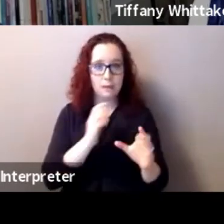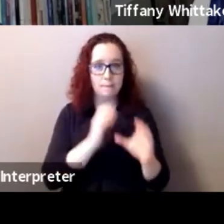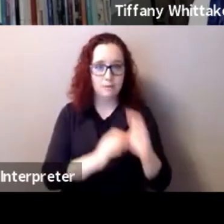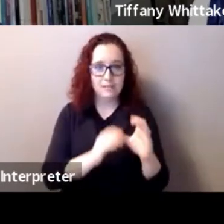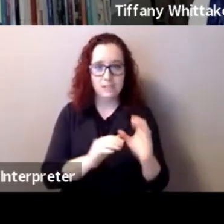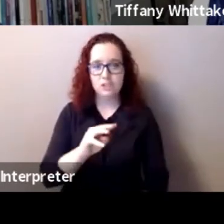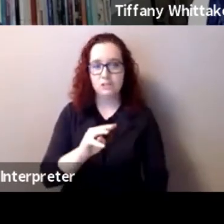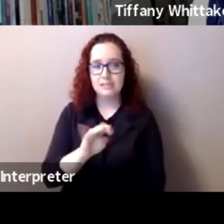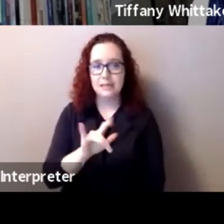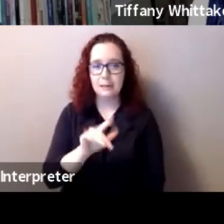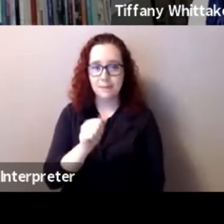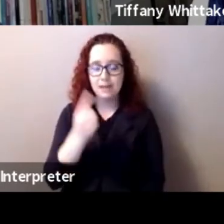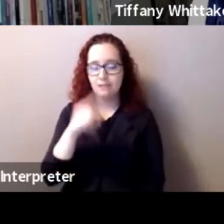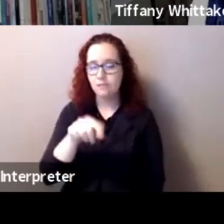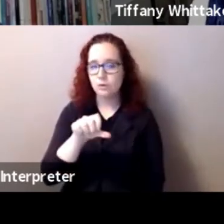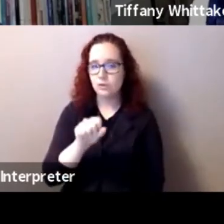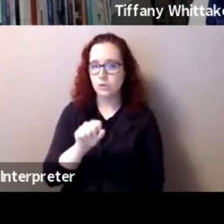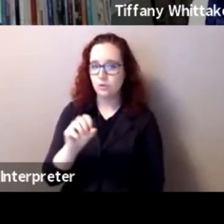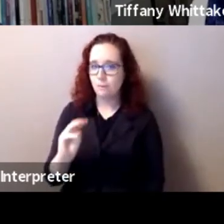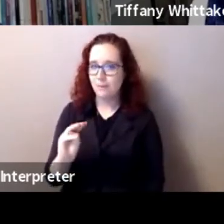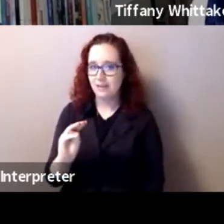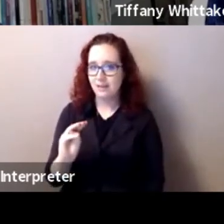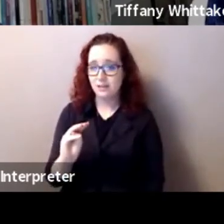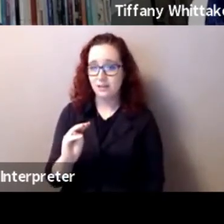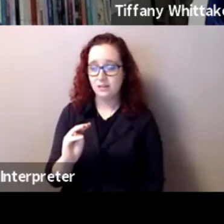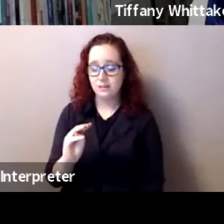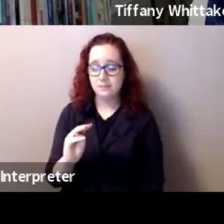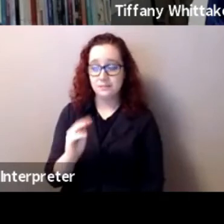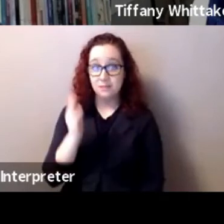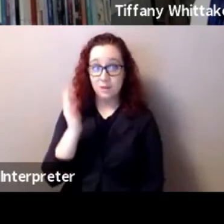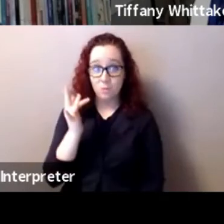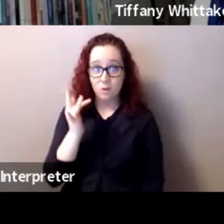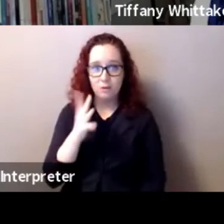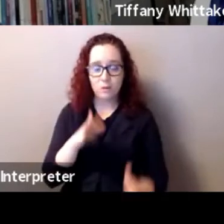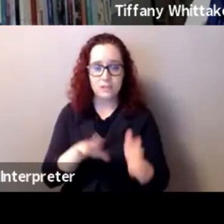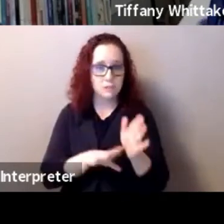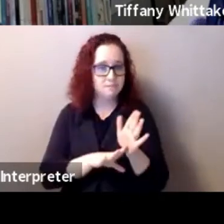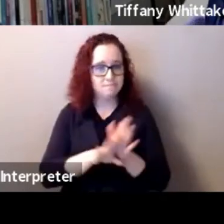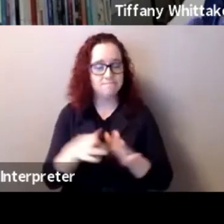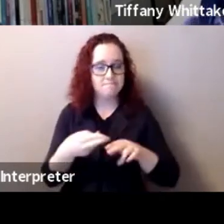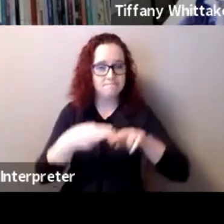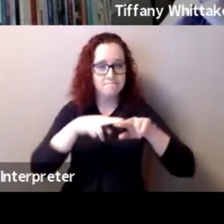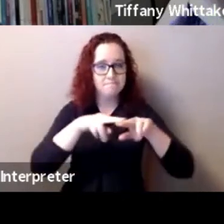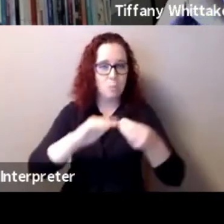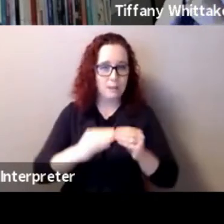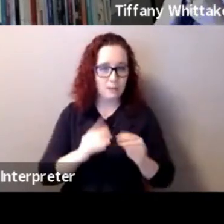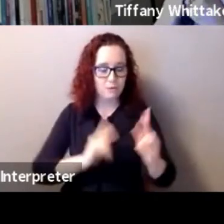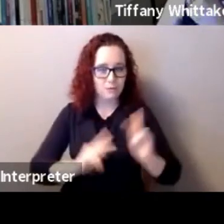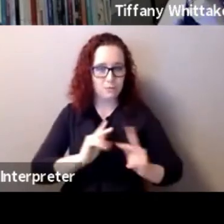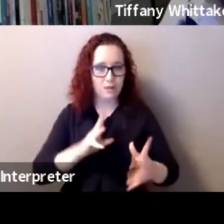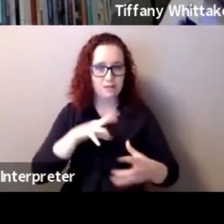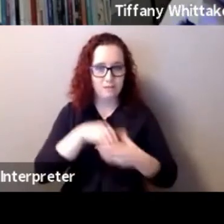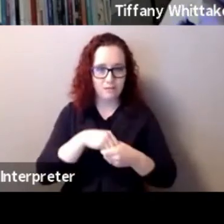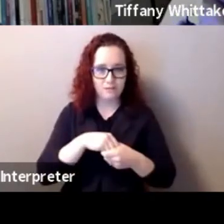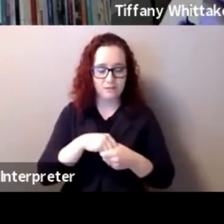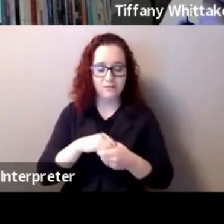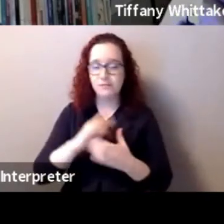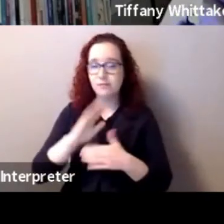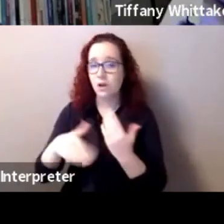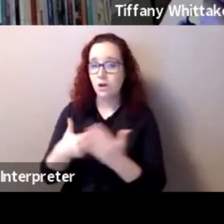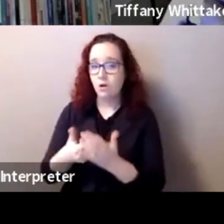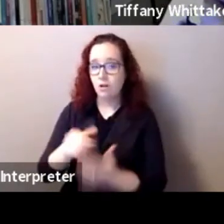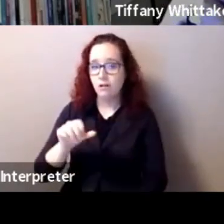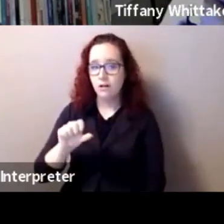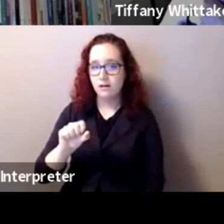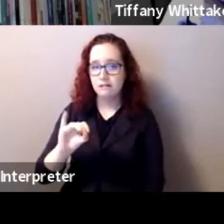stuff around social media and that, again, as part of growing the meeting. And all of those particular SIGs which I've been involved with have been